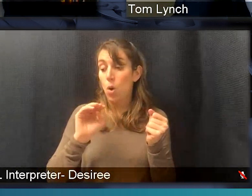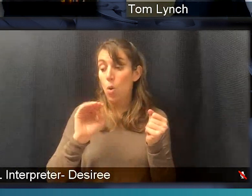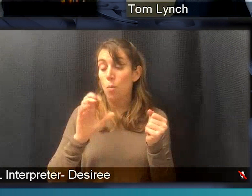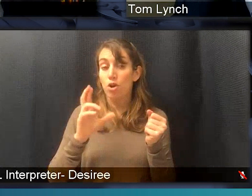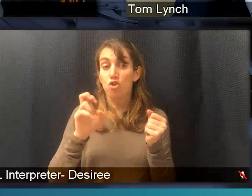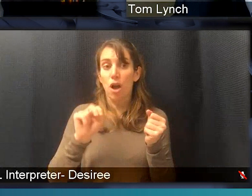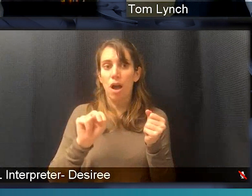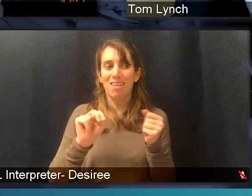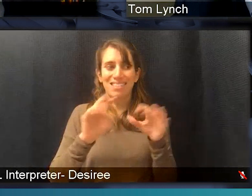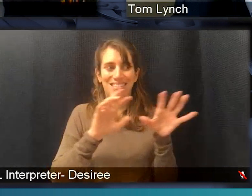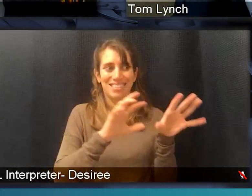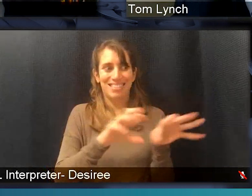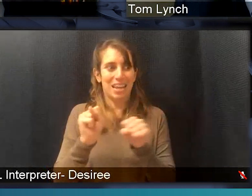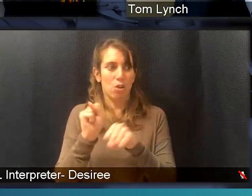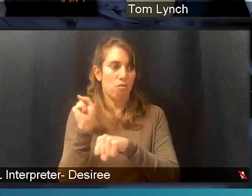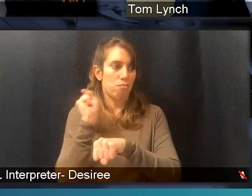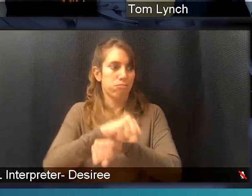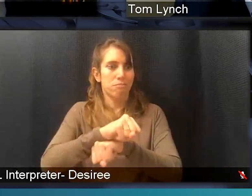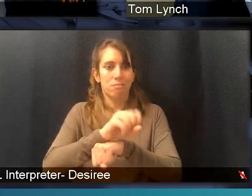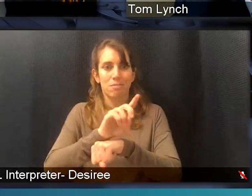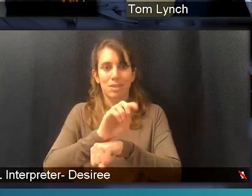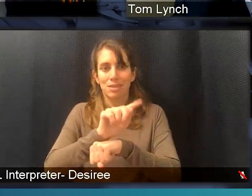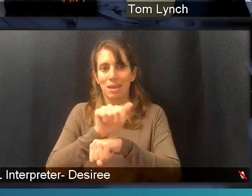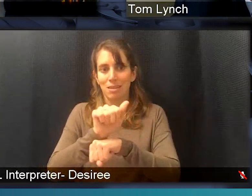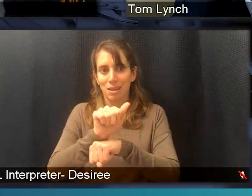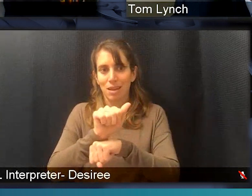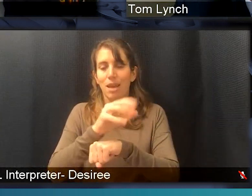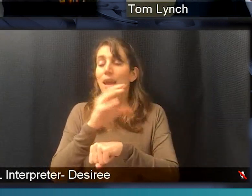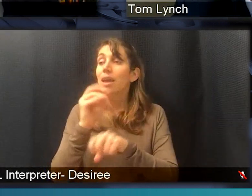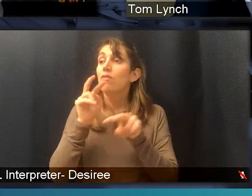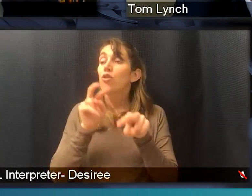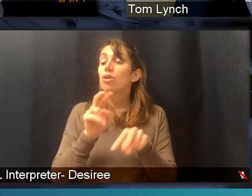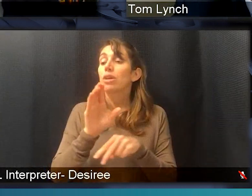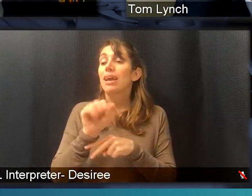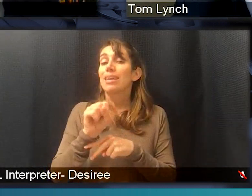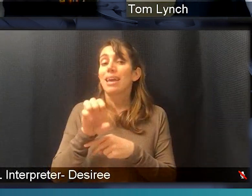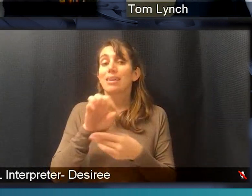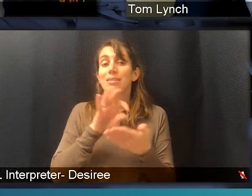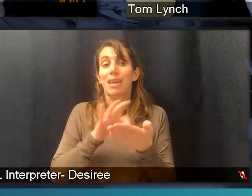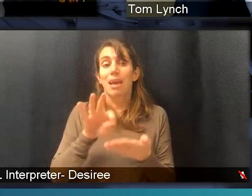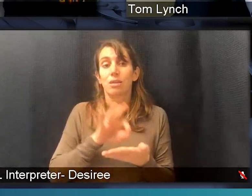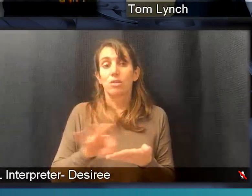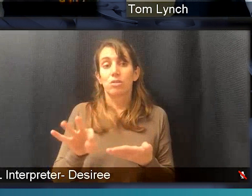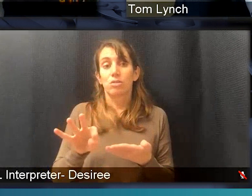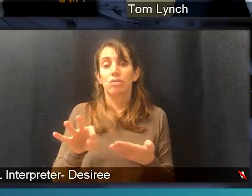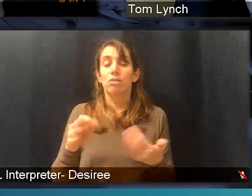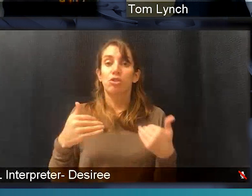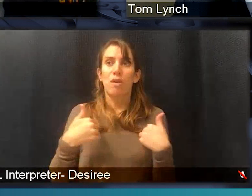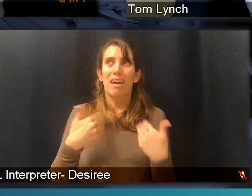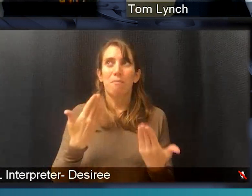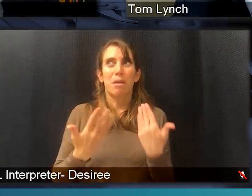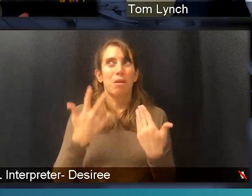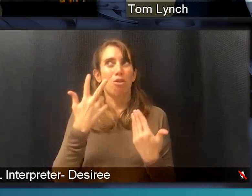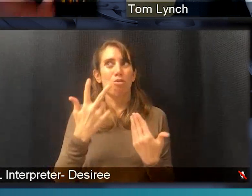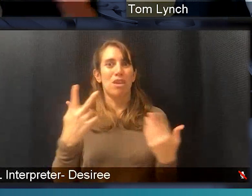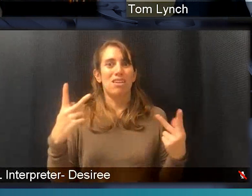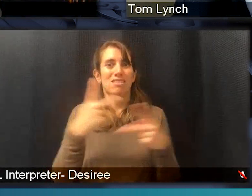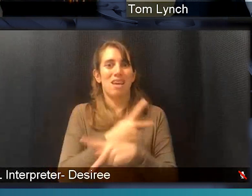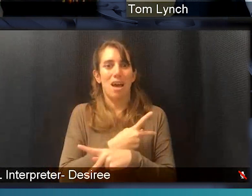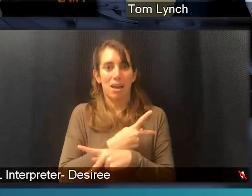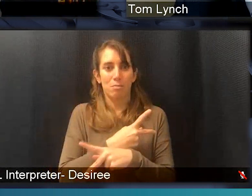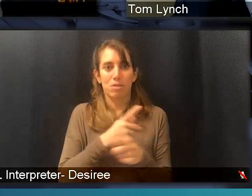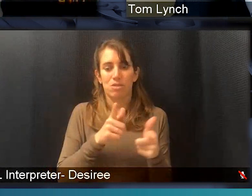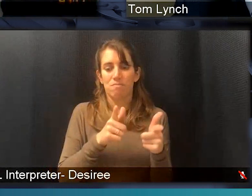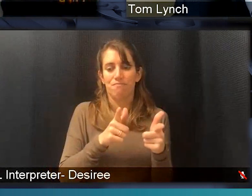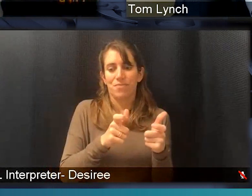sequenced viruses, and if you just look at case counts over time, you get maybe 3x the current rate of spread of Delta. Delta was